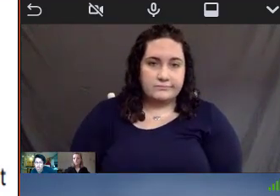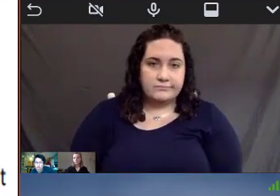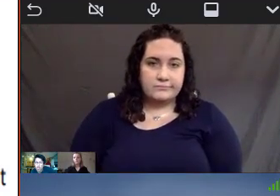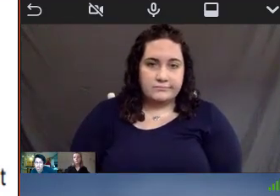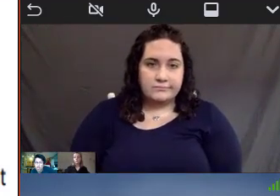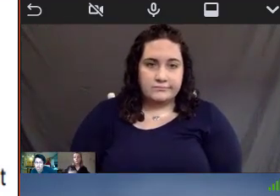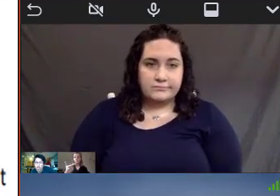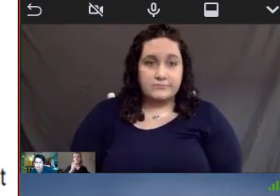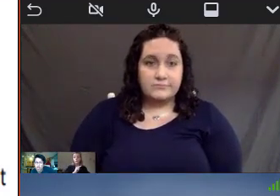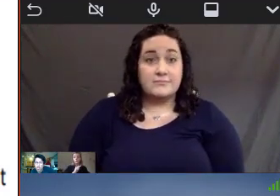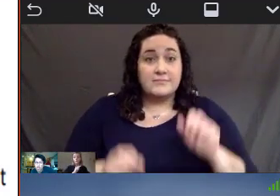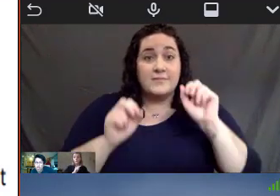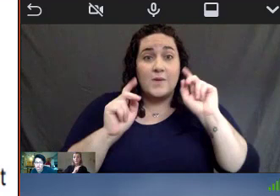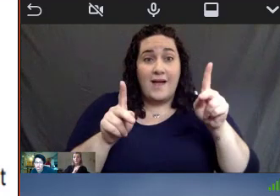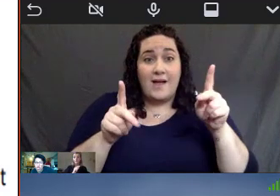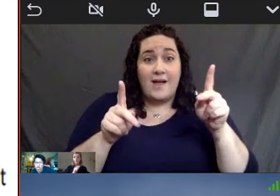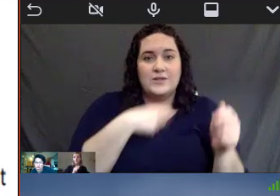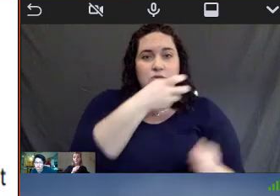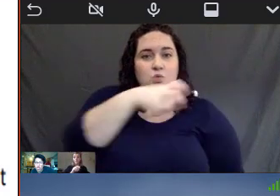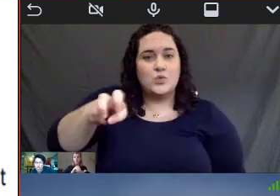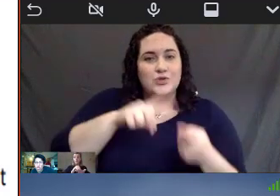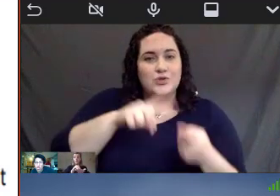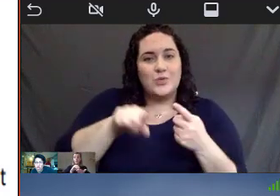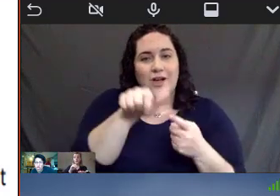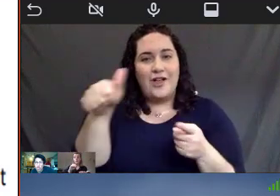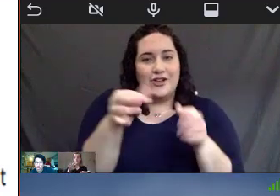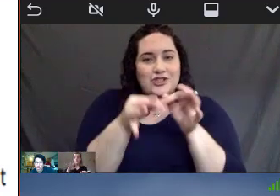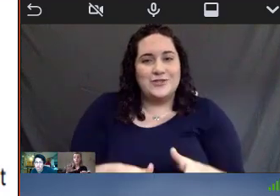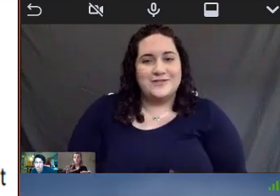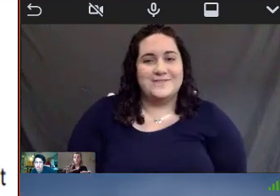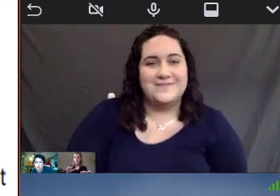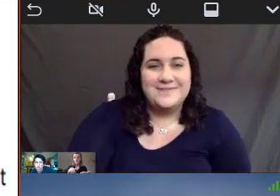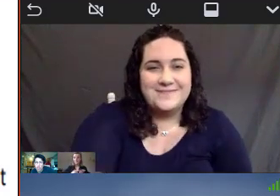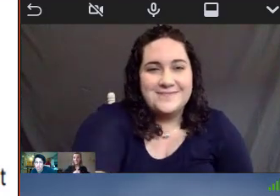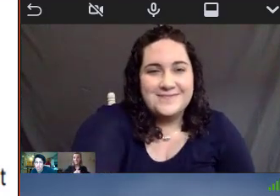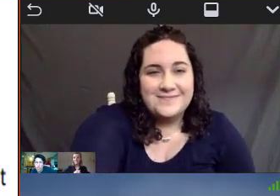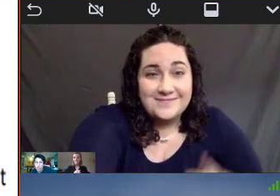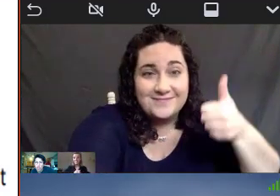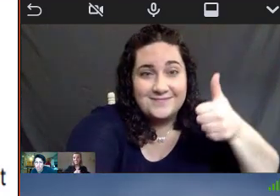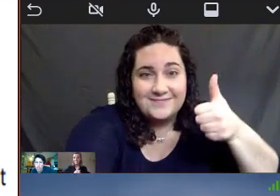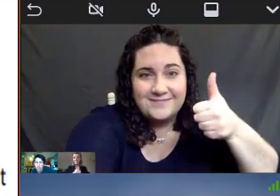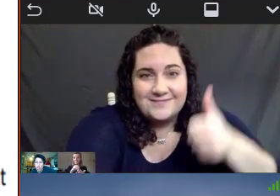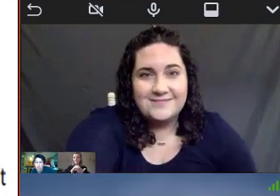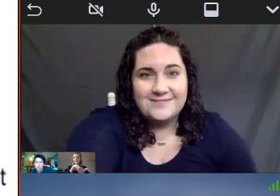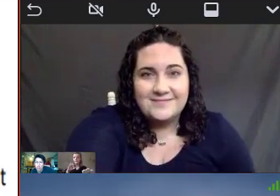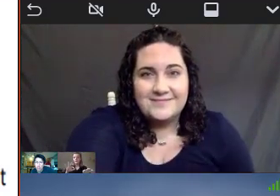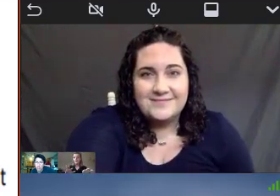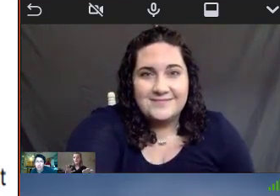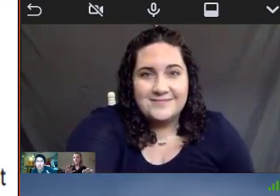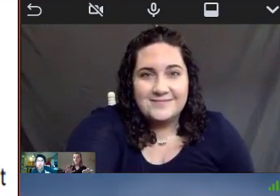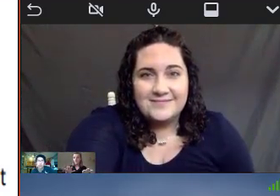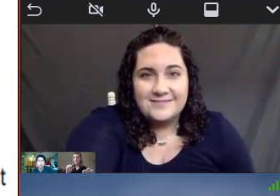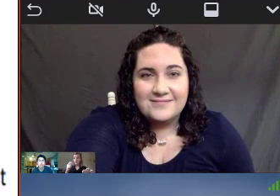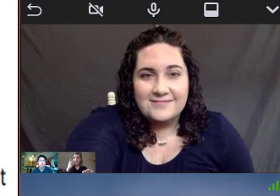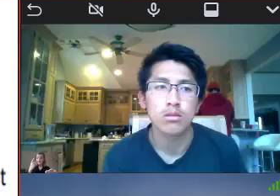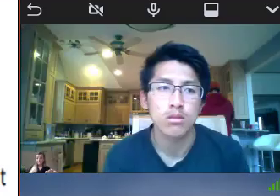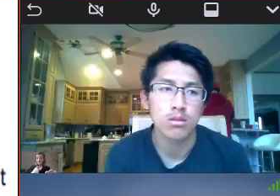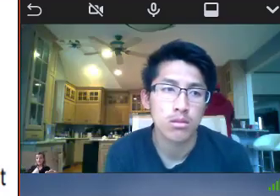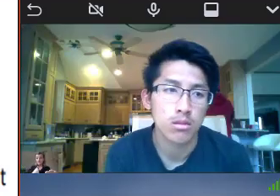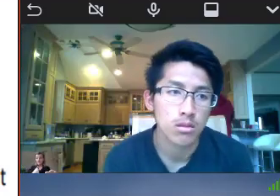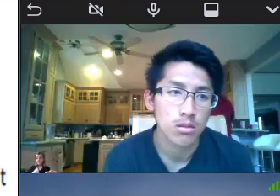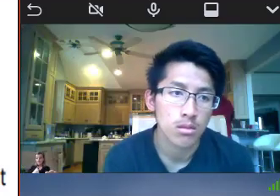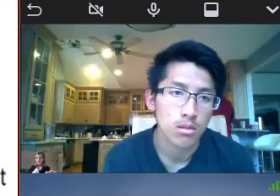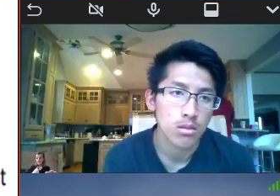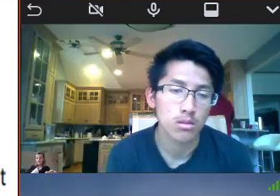Students who repeat a course they have failed and who select this option must pass the course in this semester in order